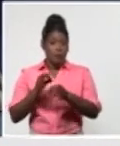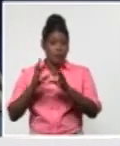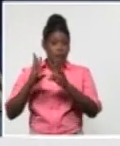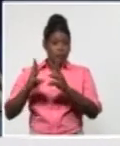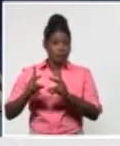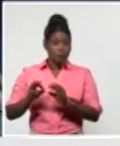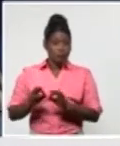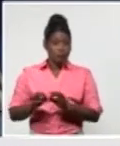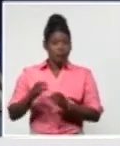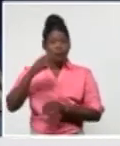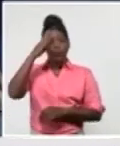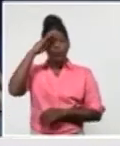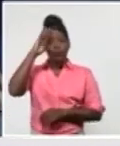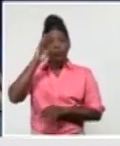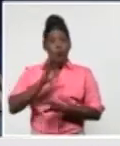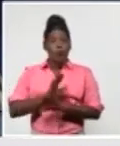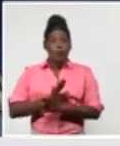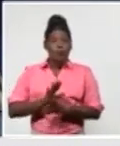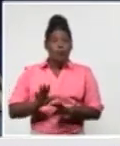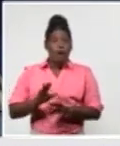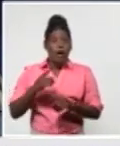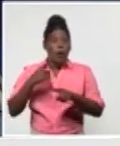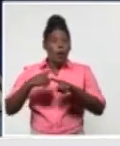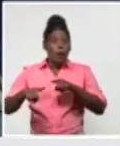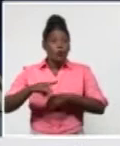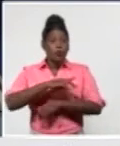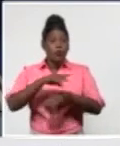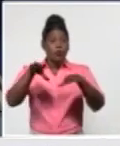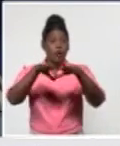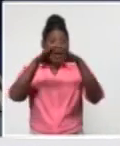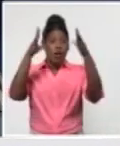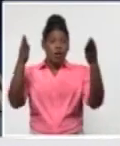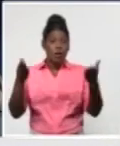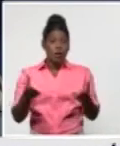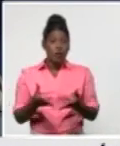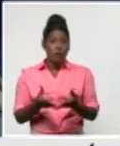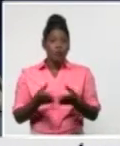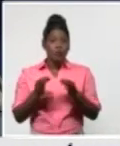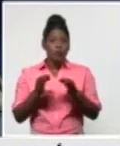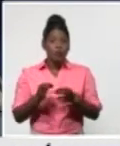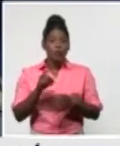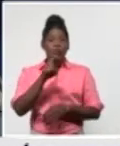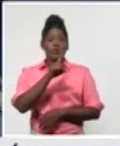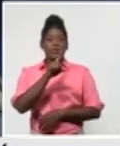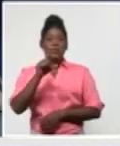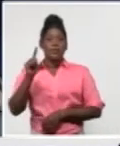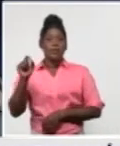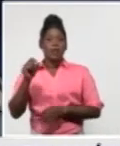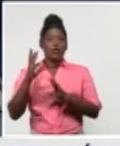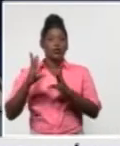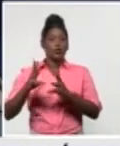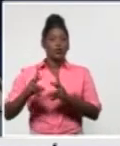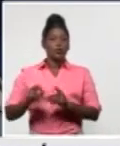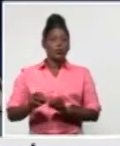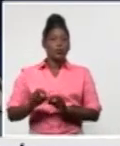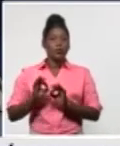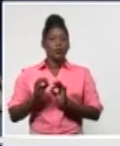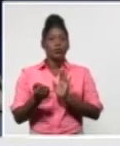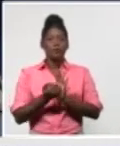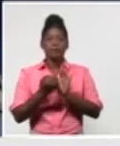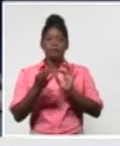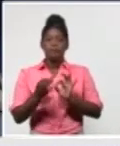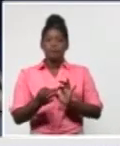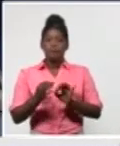indicator, Cuba now stands at the 100th place in the world's list